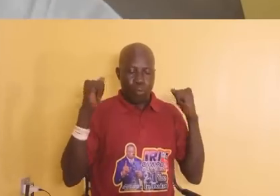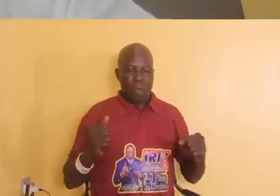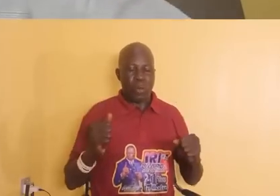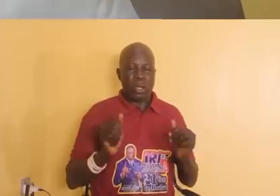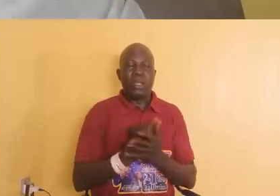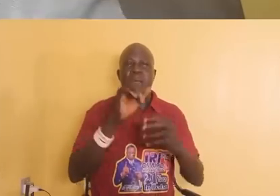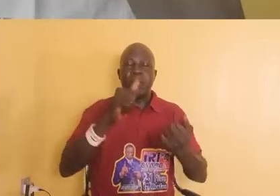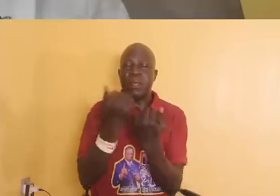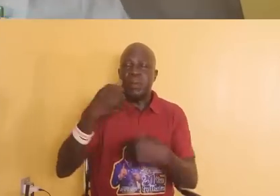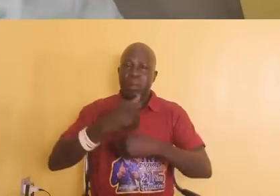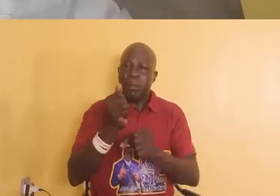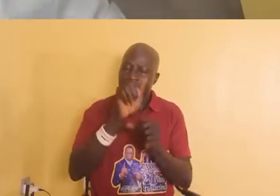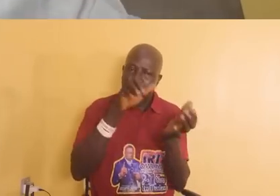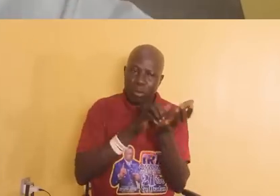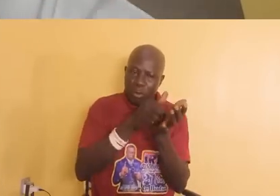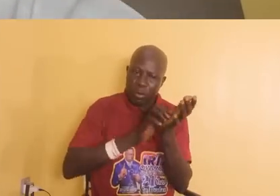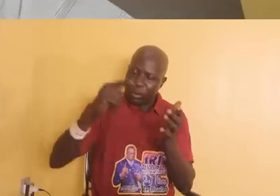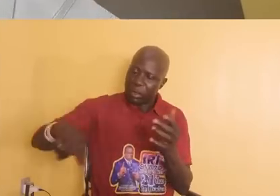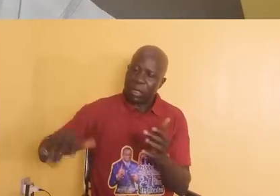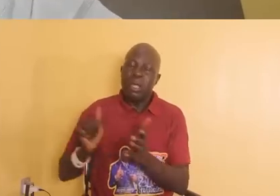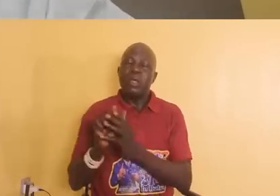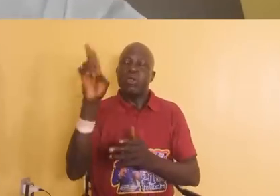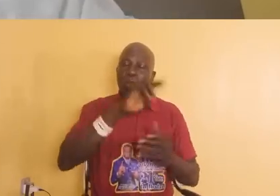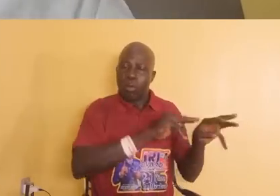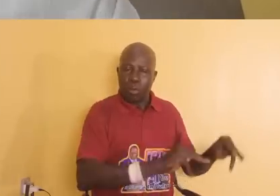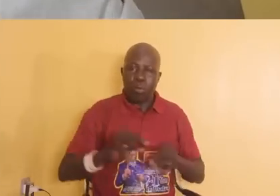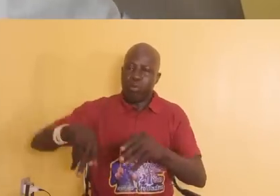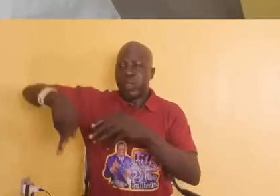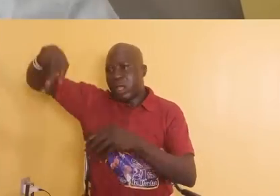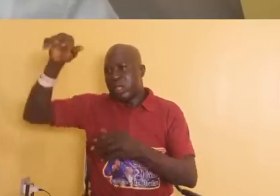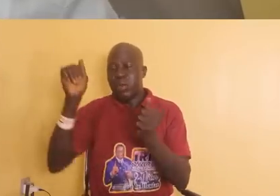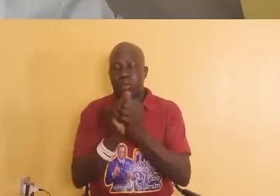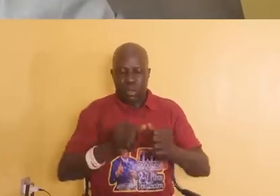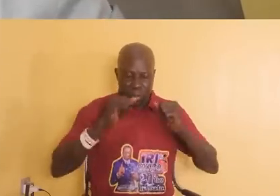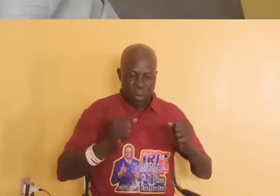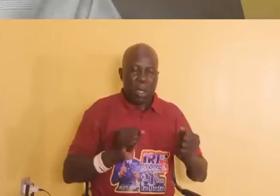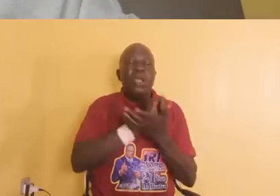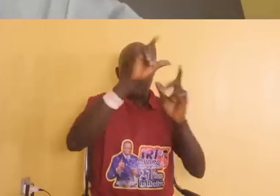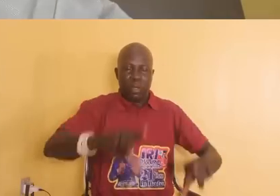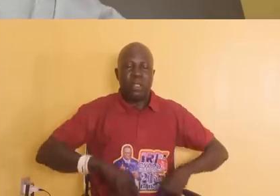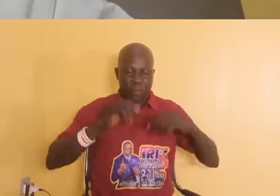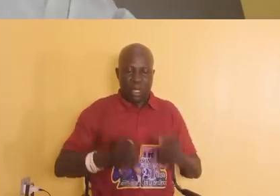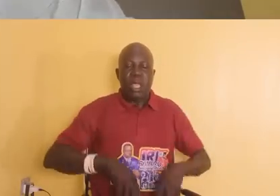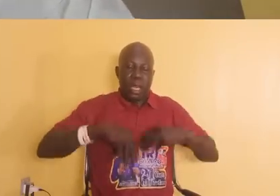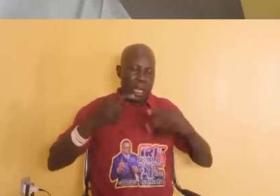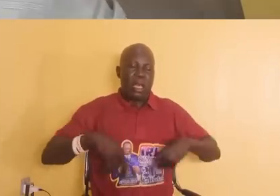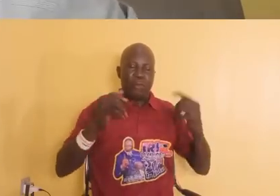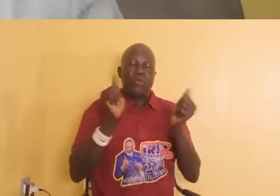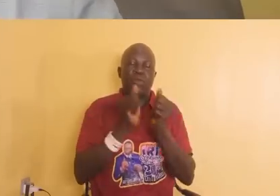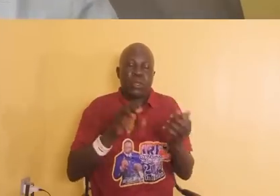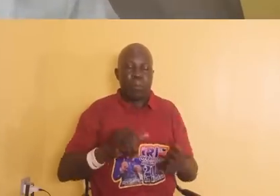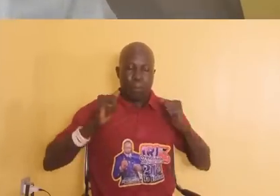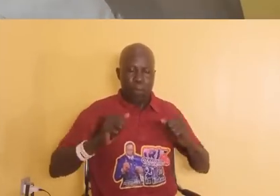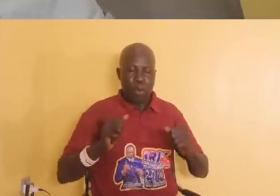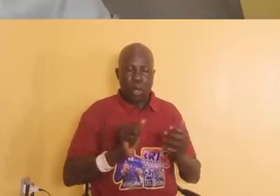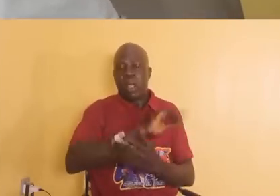soye de ni yepere. They can make one useless. Agbara la fin goke. You move higher with power. Agbara la fin loye. You will live life with power. Agbara la fin genya. You will